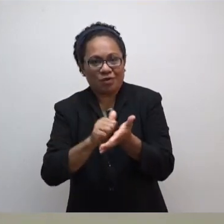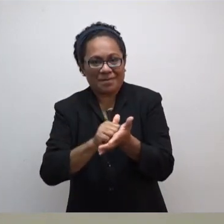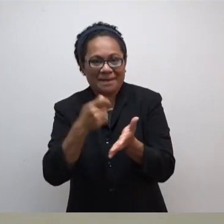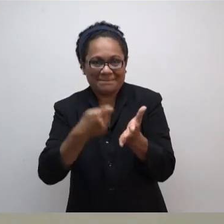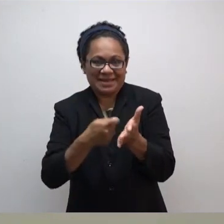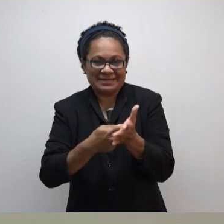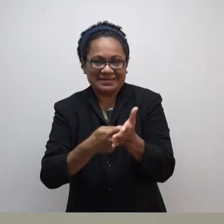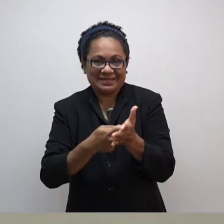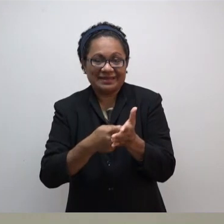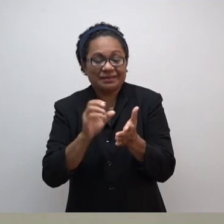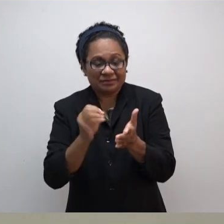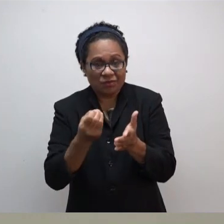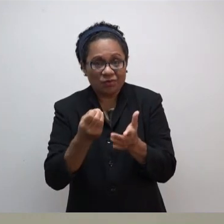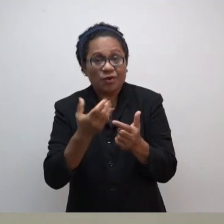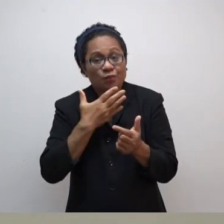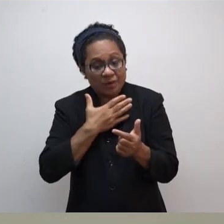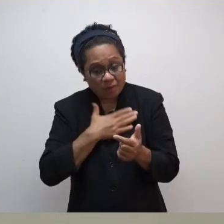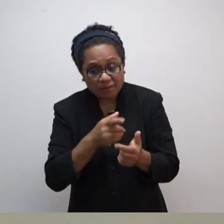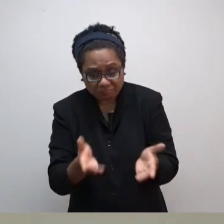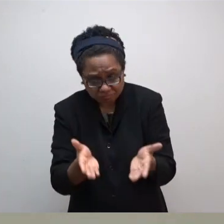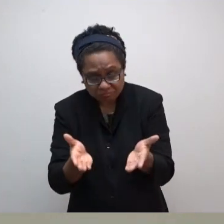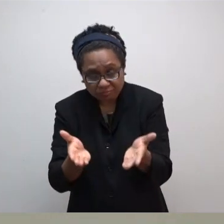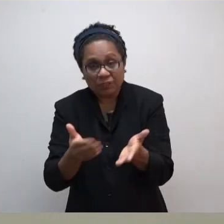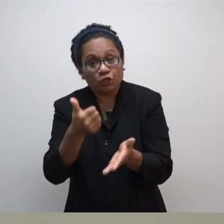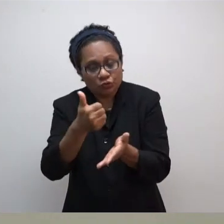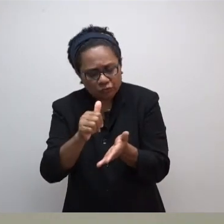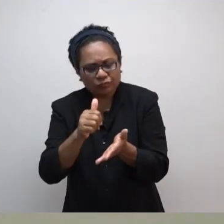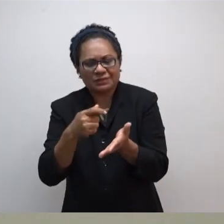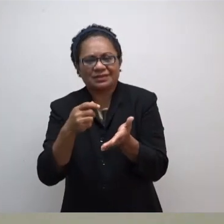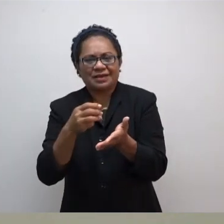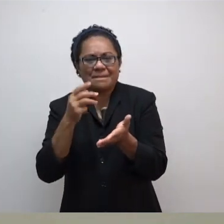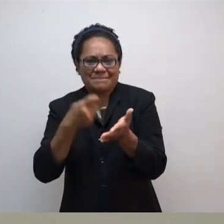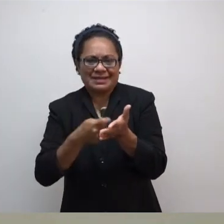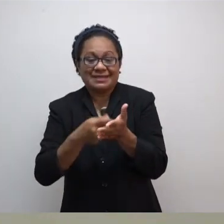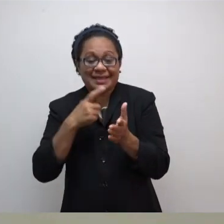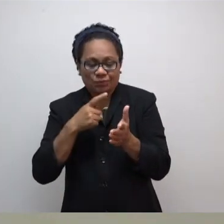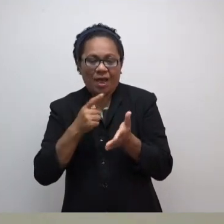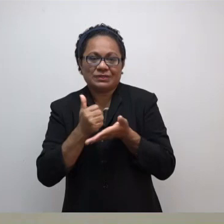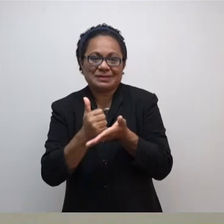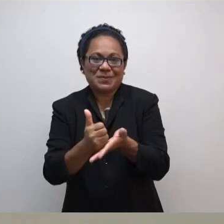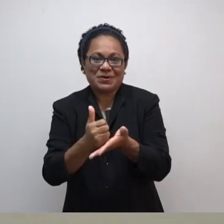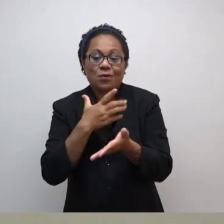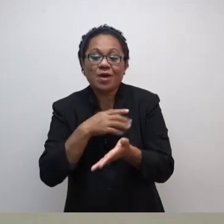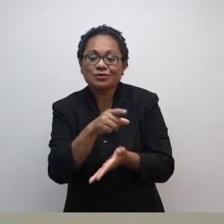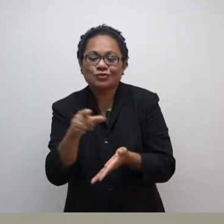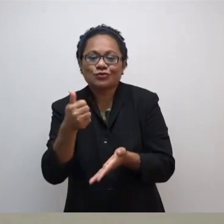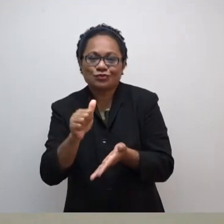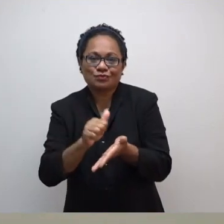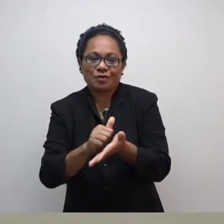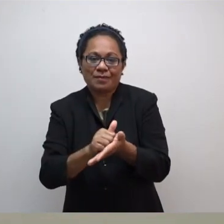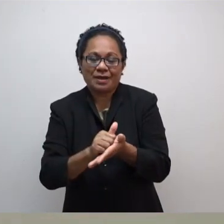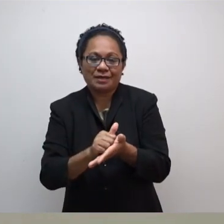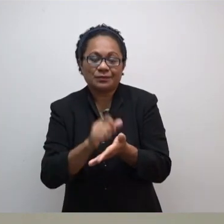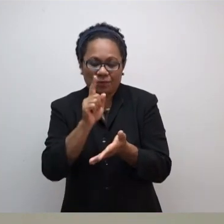course, encourage them to obviously use those funds responsibly. So that's the update, and once we've finalized